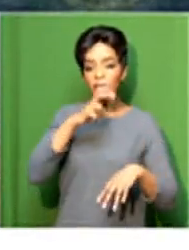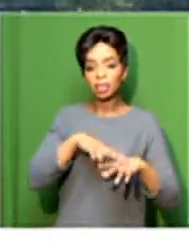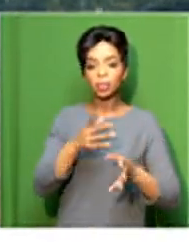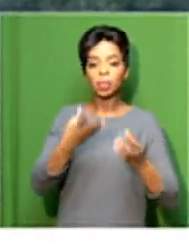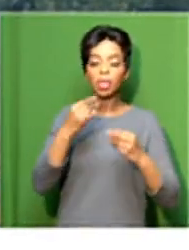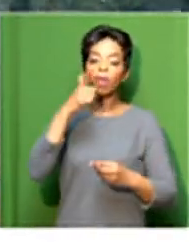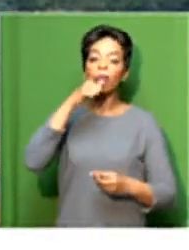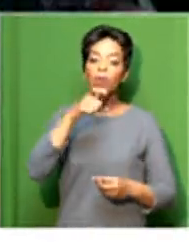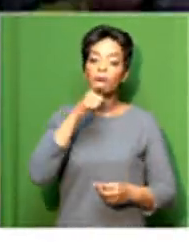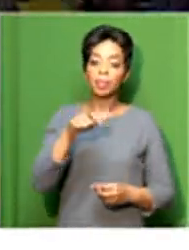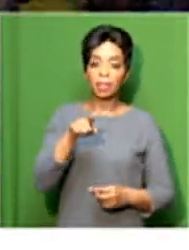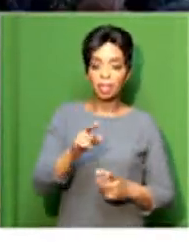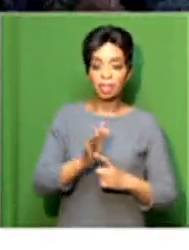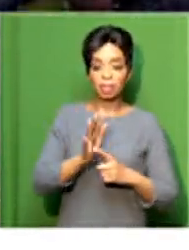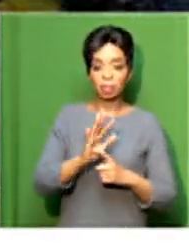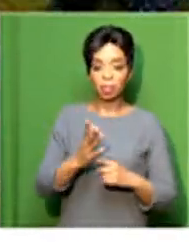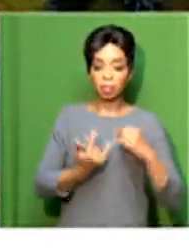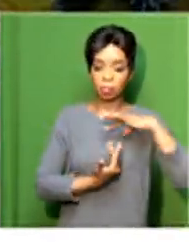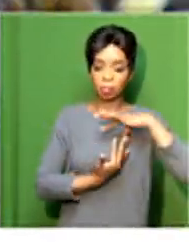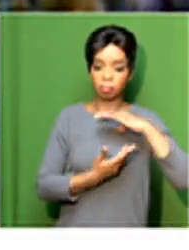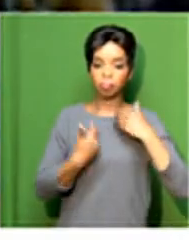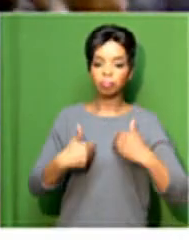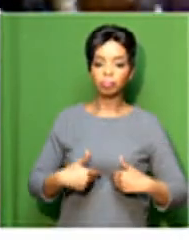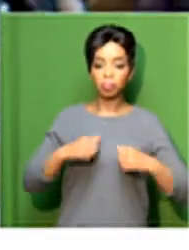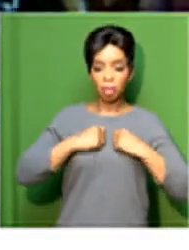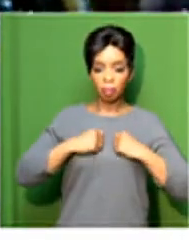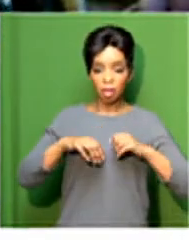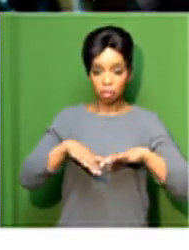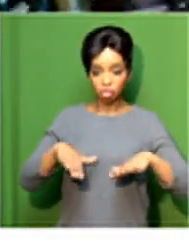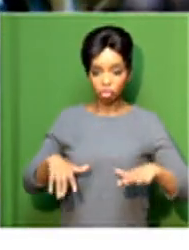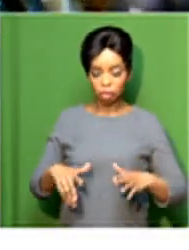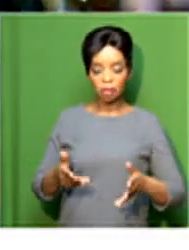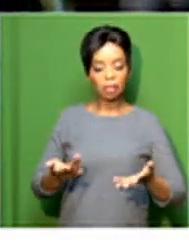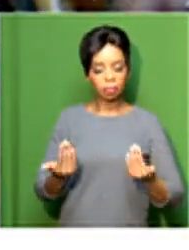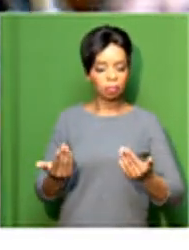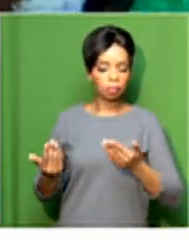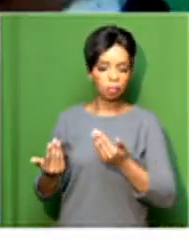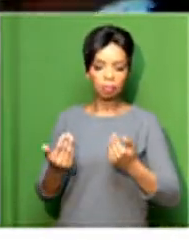this film inspired me to take my children out into nature, and this film made me think about